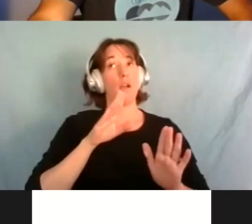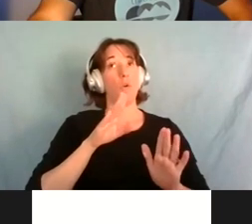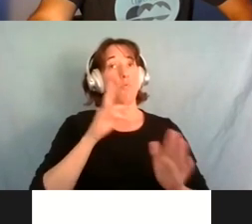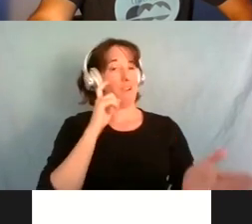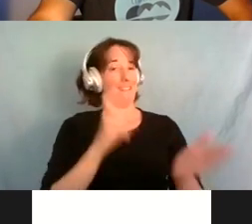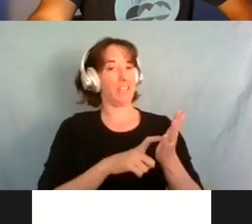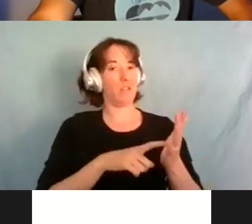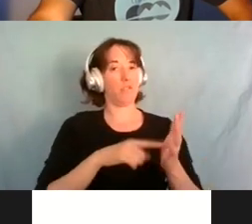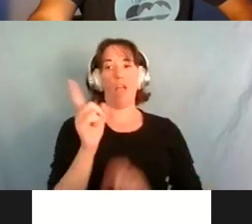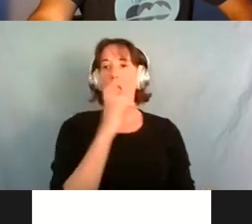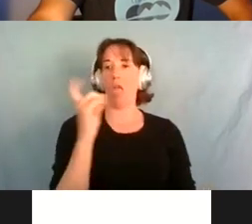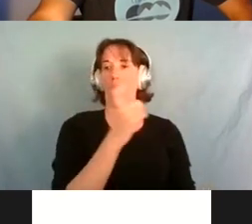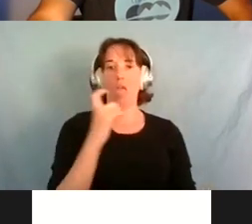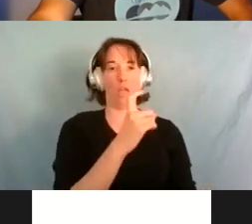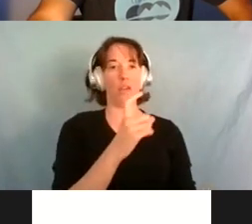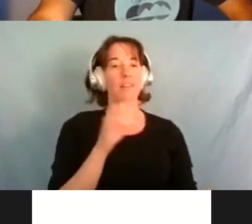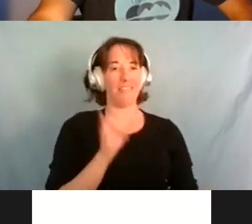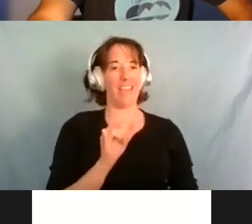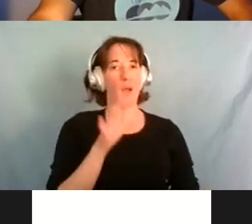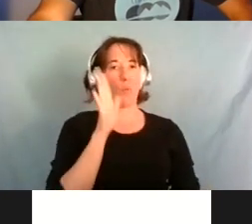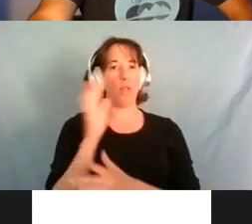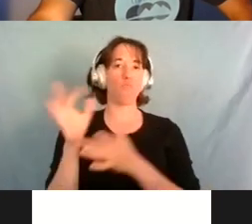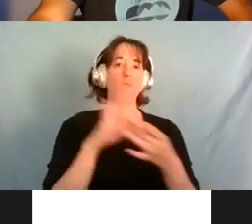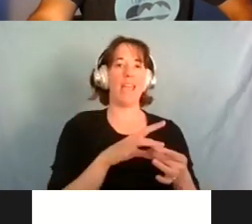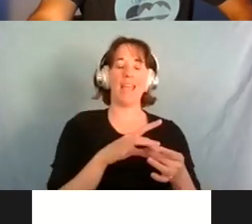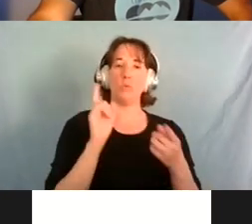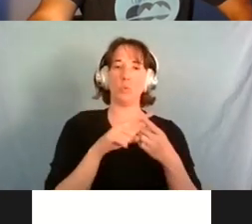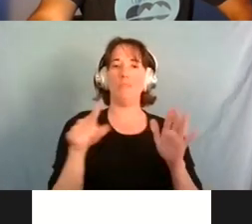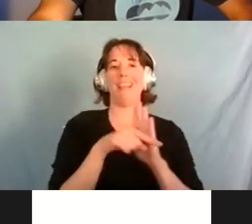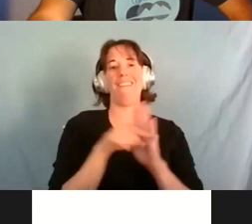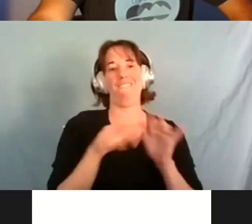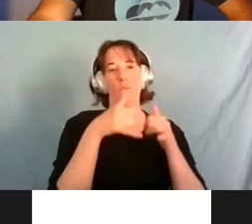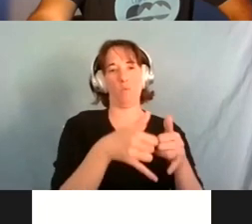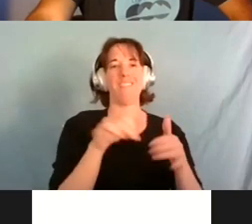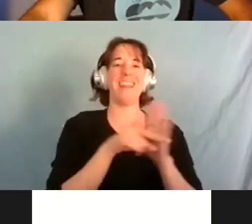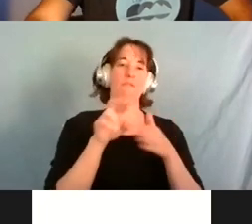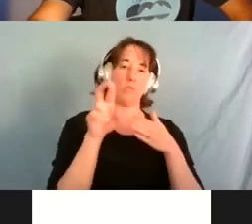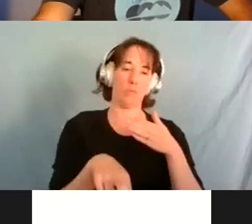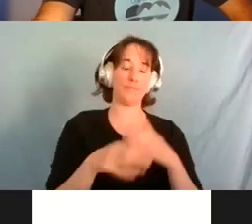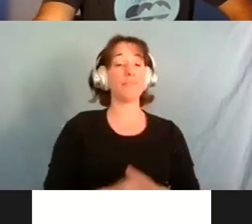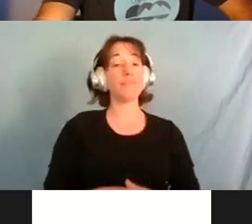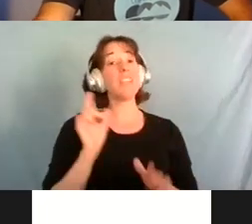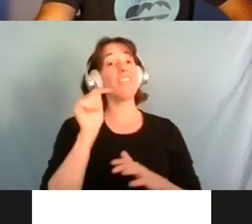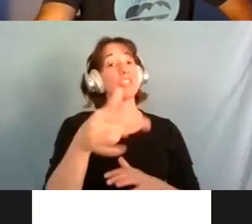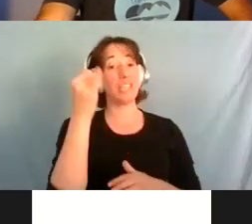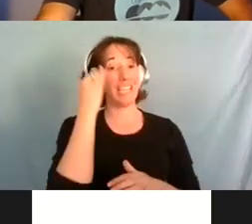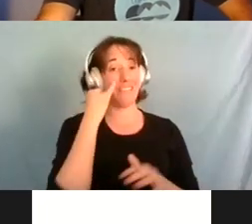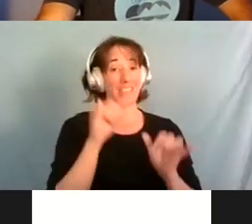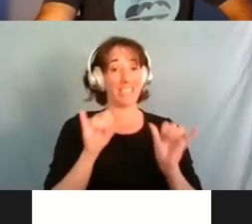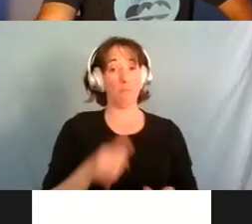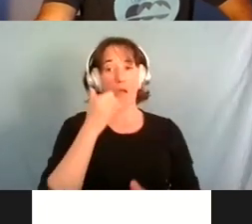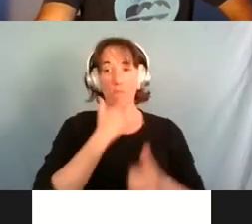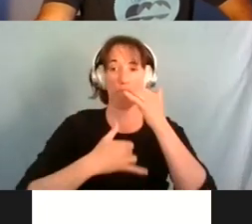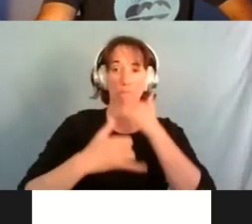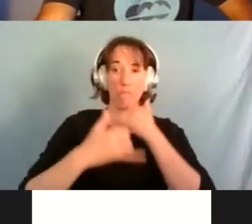that negative reward. And eventually, if it keeps making mistakes, it will hopefully start to move away from those random movements